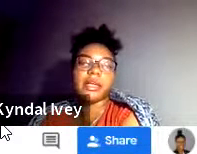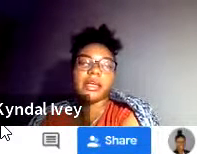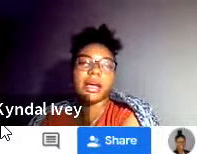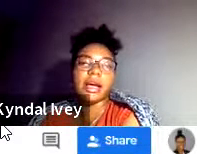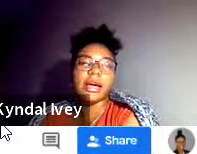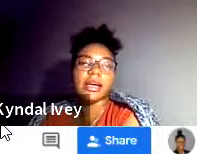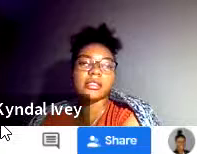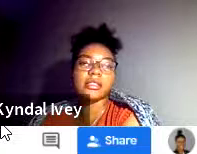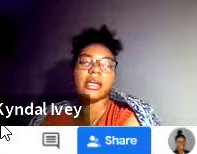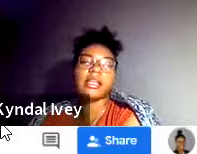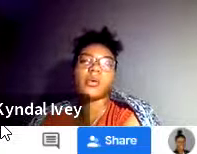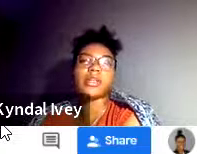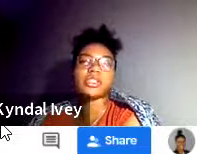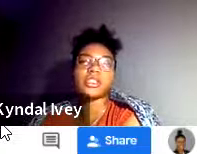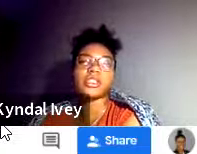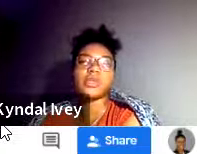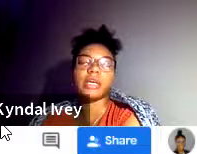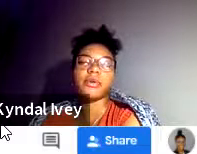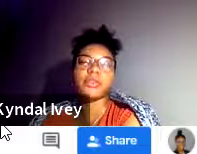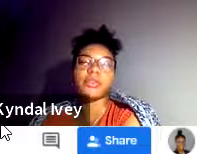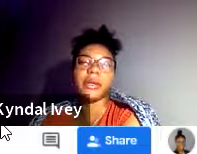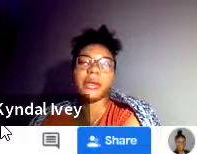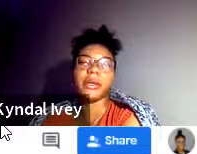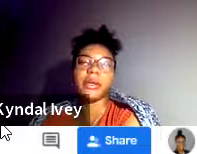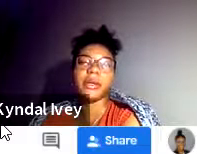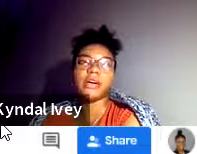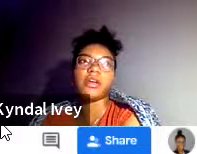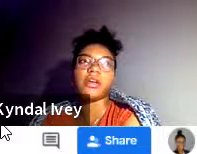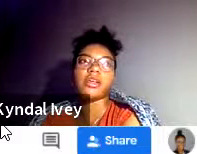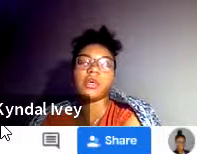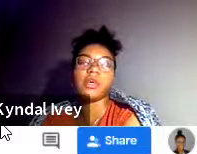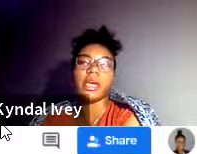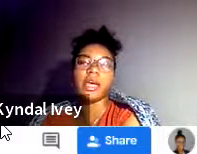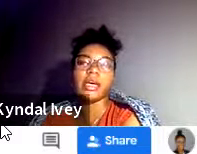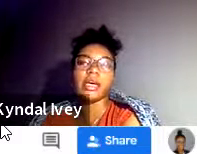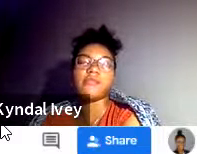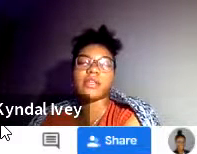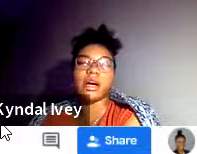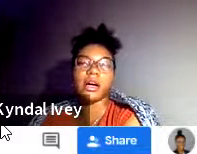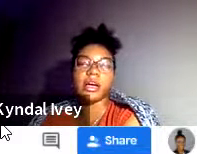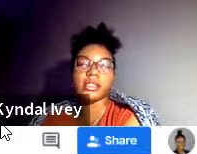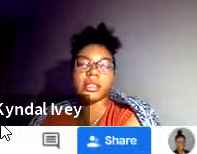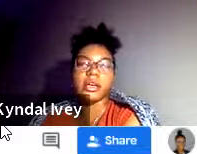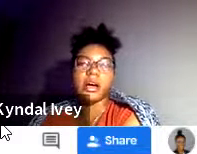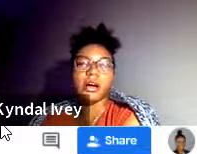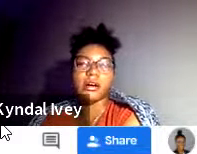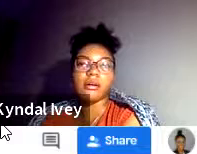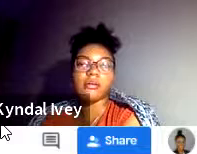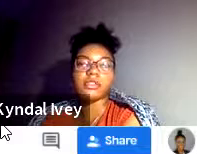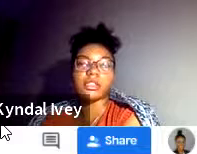If anybody has any questions, we can move into a period of Q&A. If not,